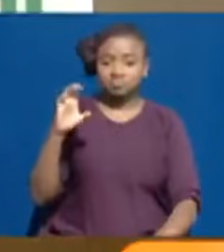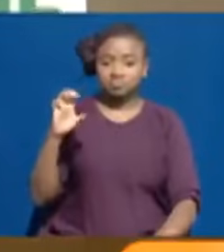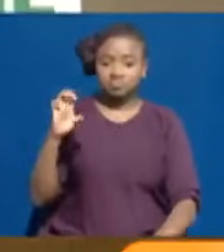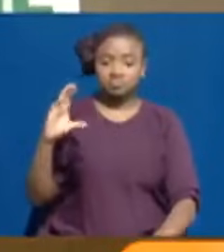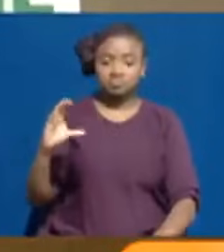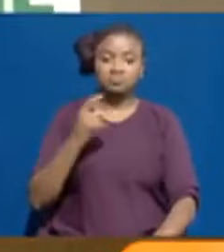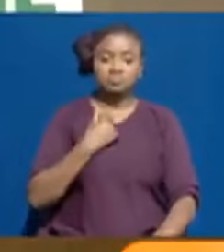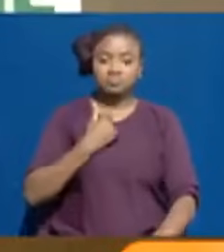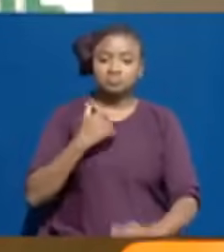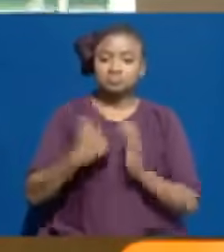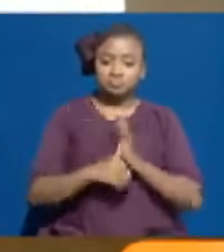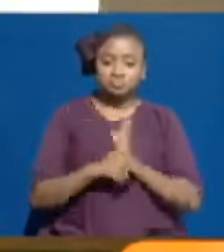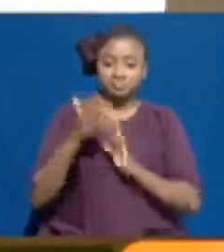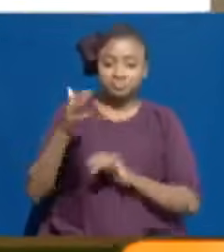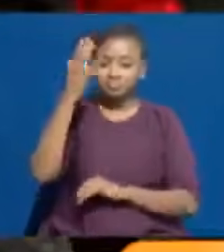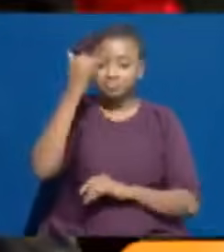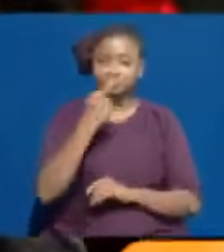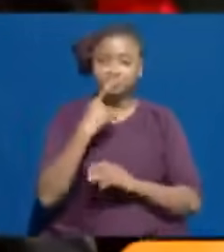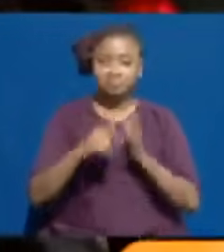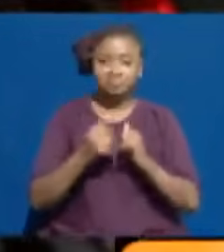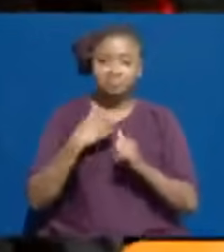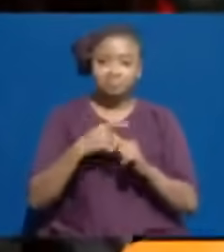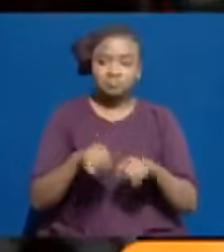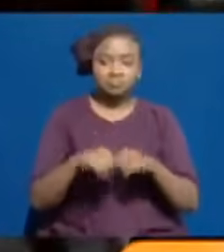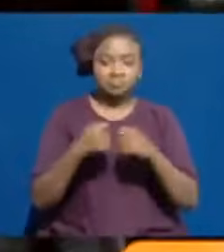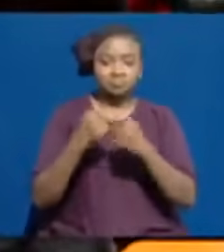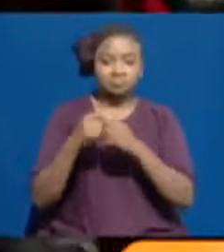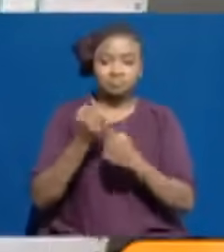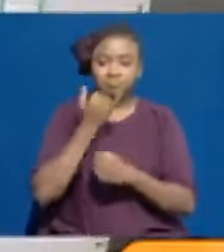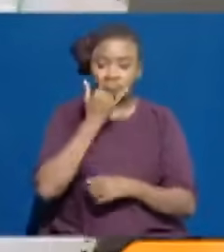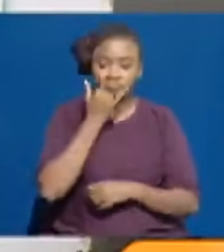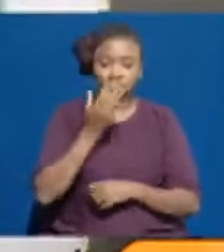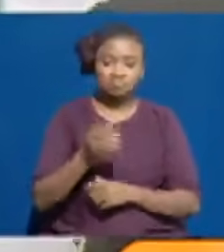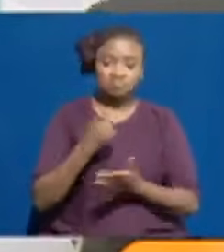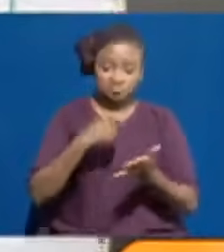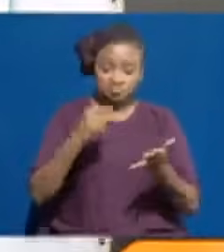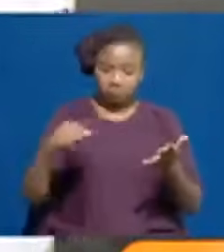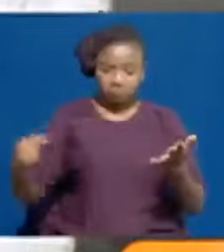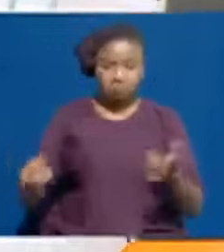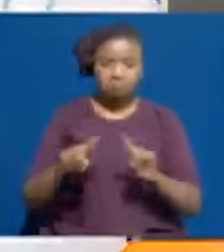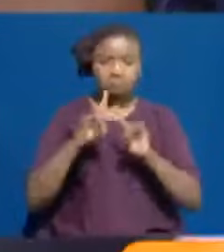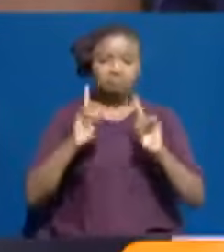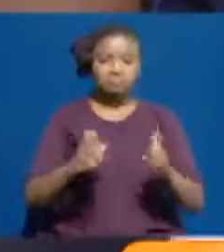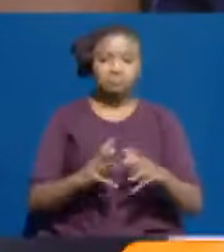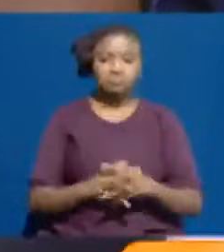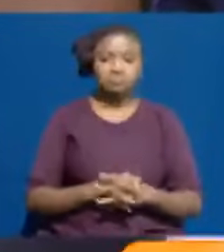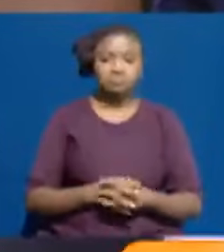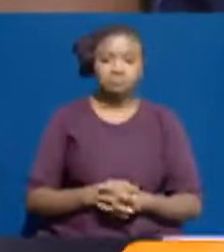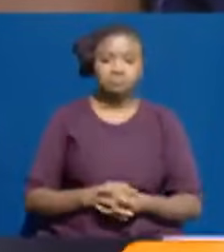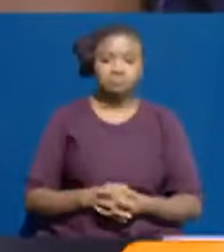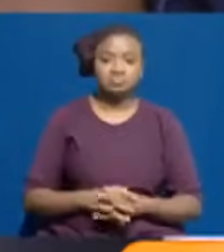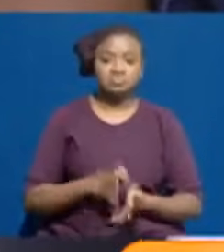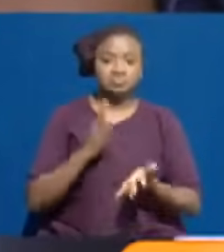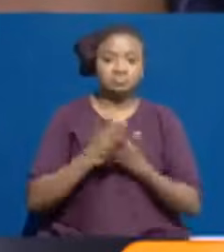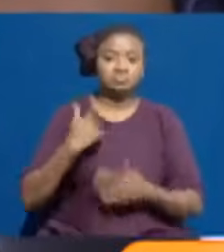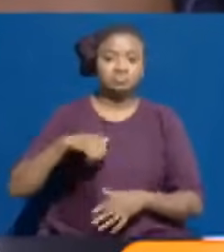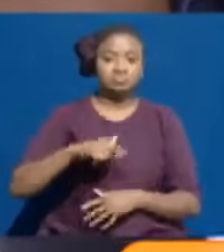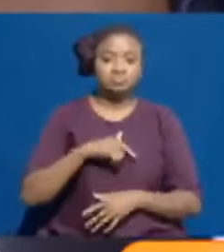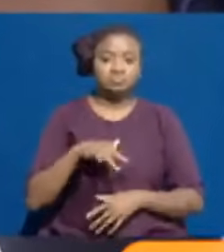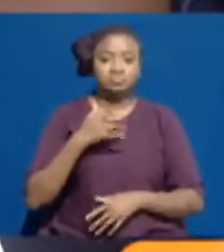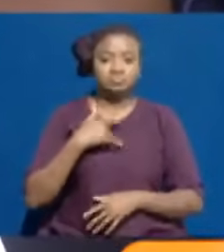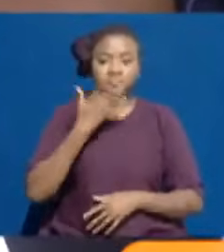face allegations of glaring irregularities and errors in the grading of some candidates. We were very much disappointed to what we